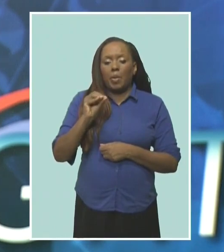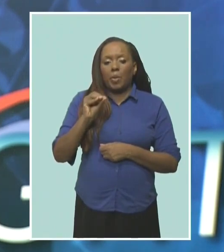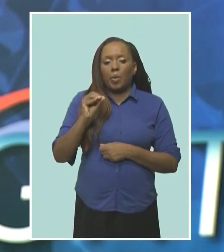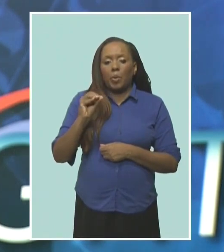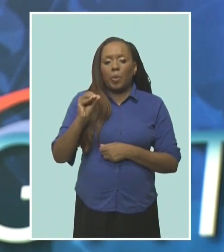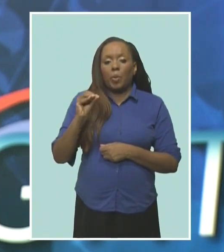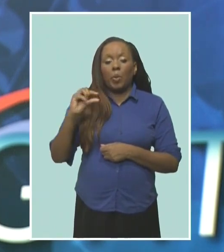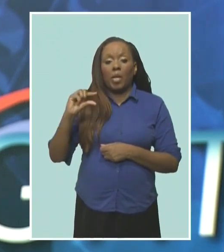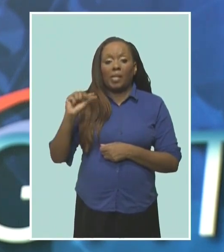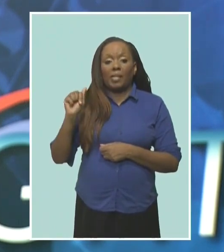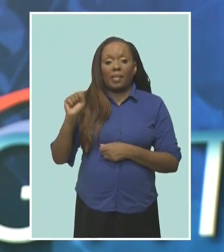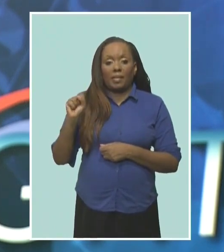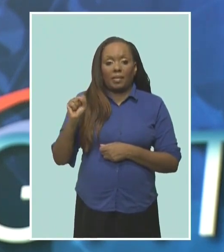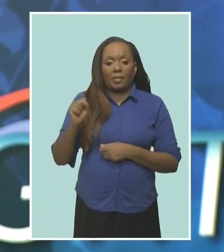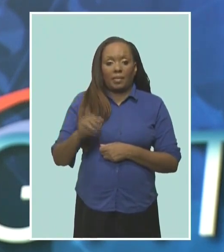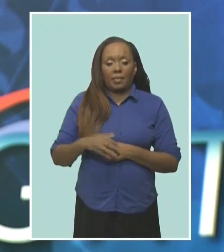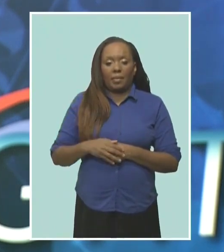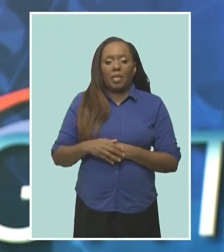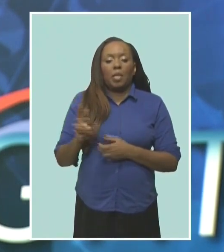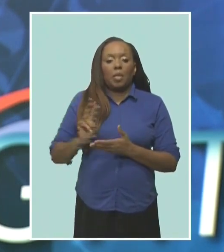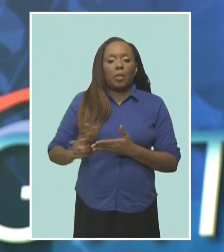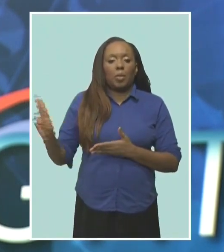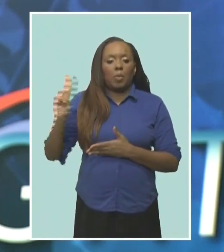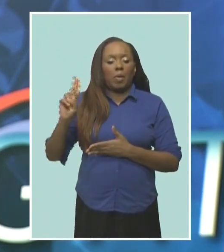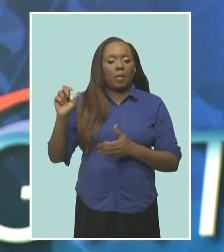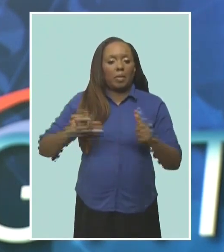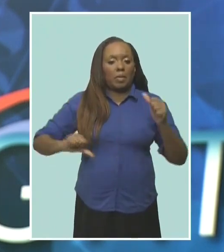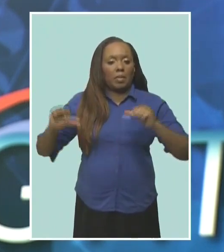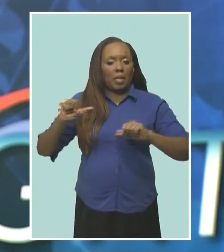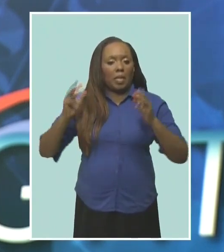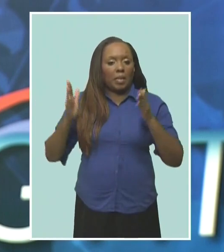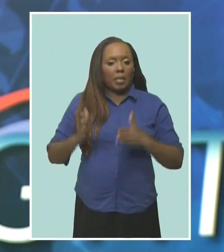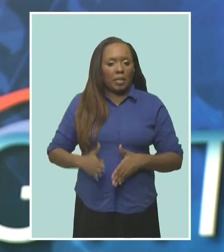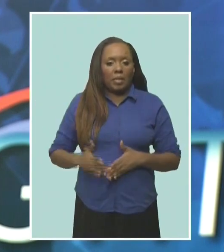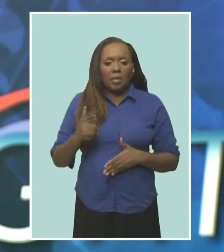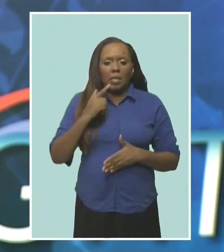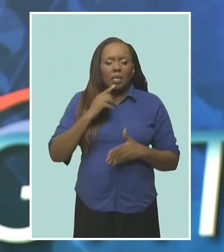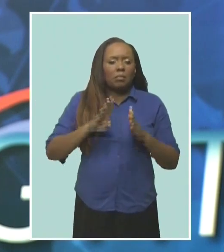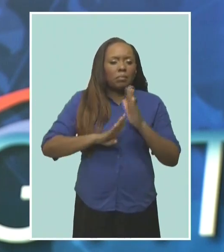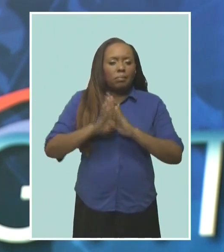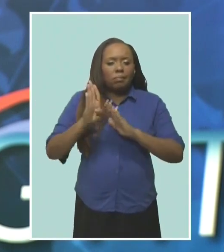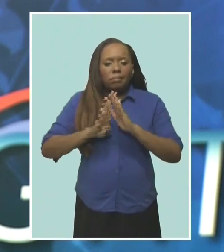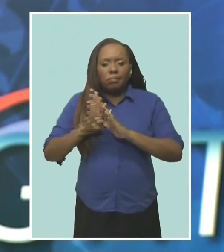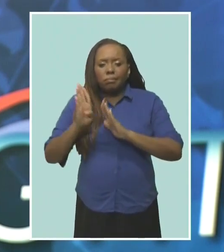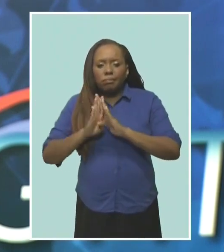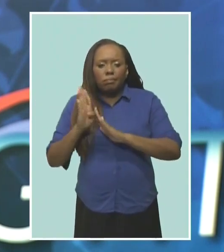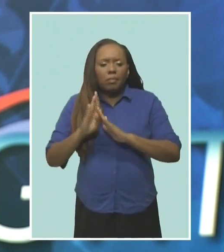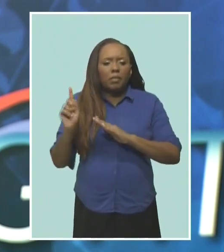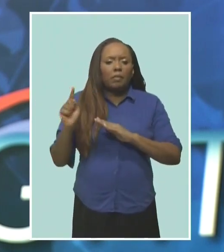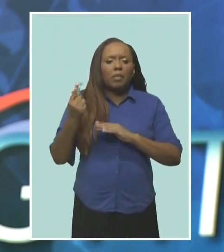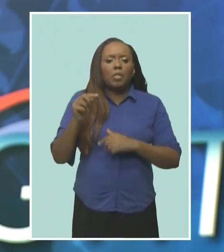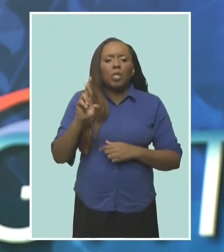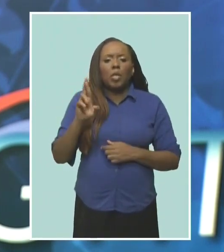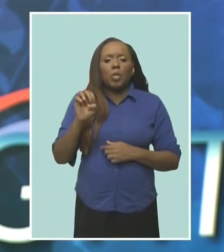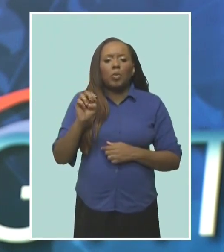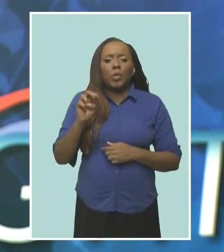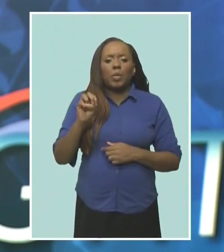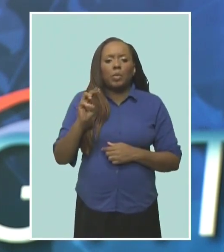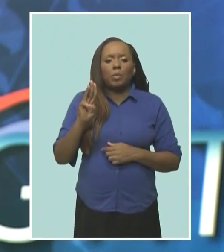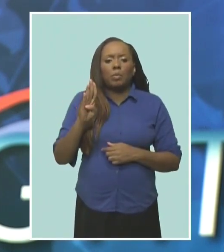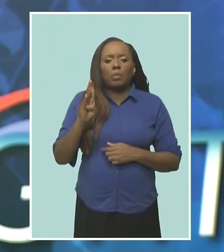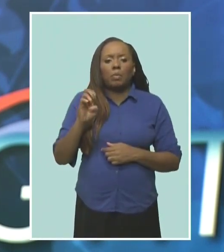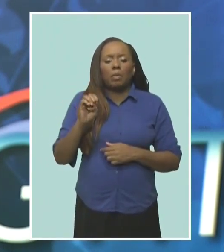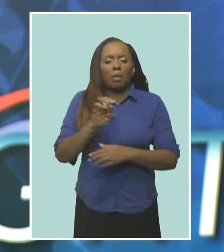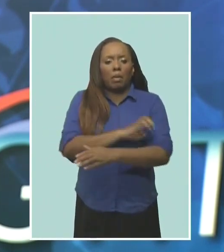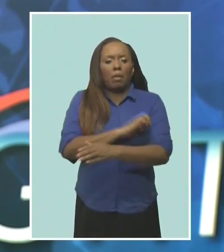UWI scientist Dr. Nigel Henry as development continues with the creation of the first renewable energy vehicle to be introduced